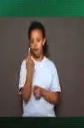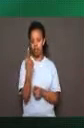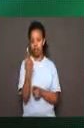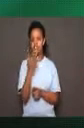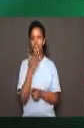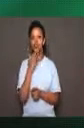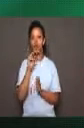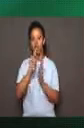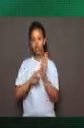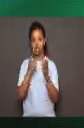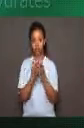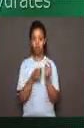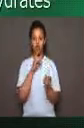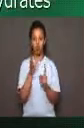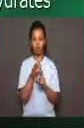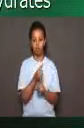of sugar.